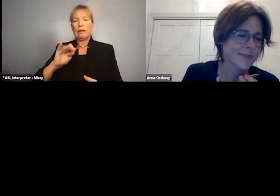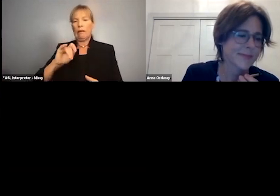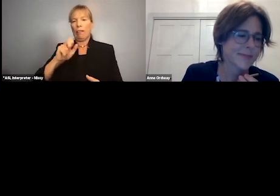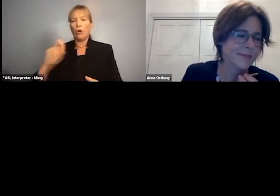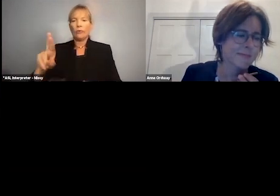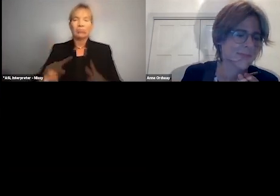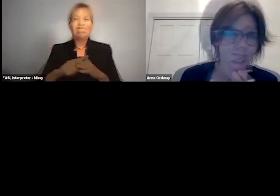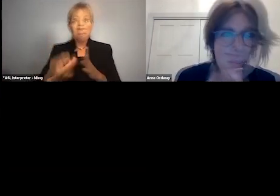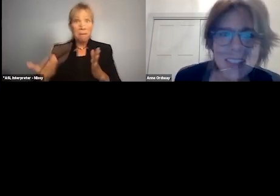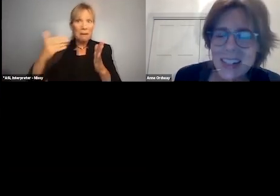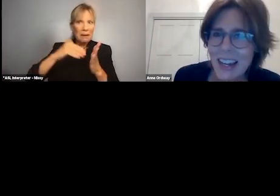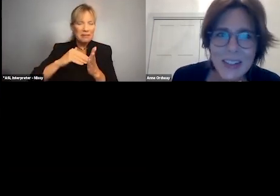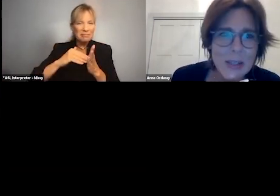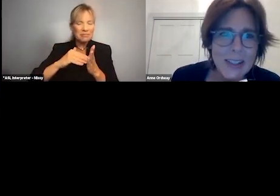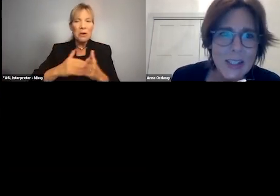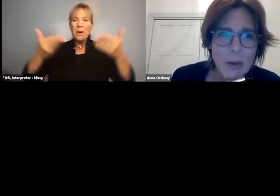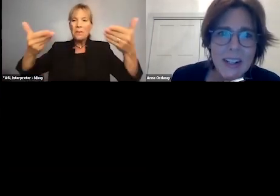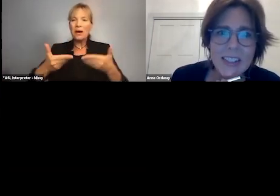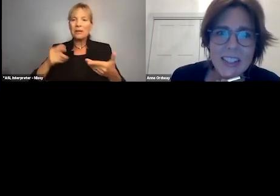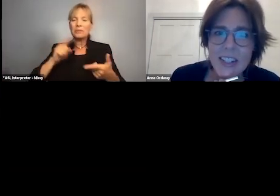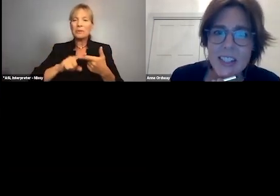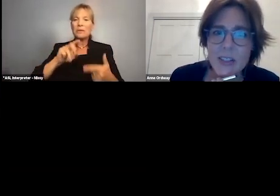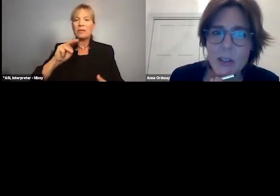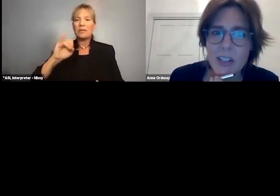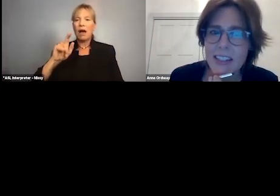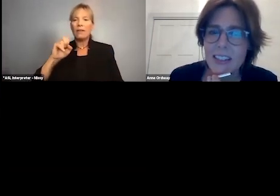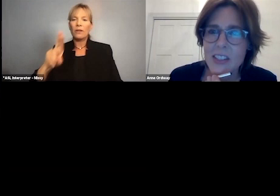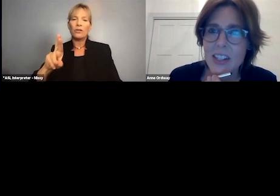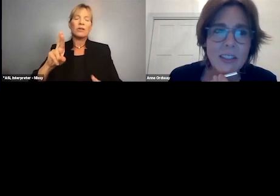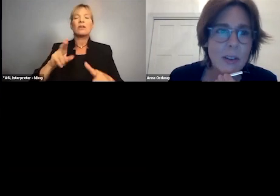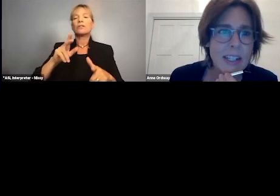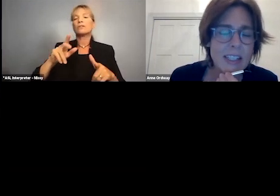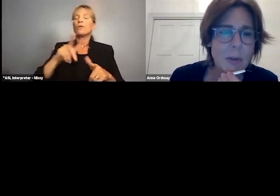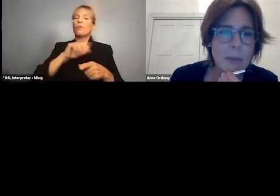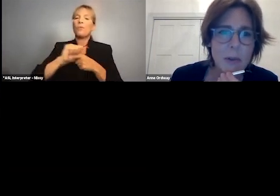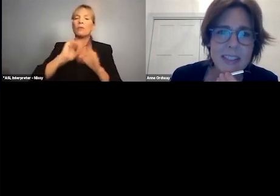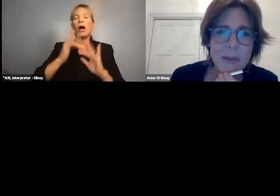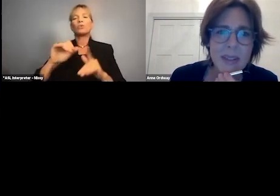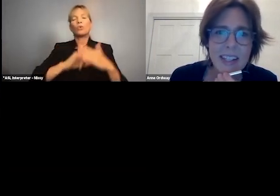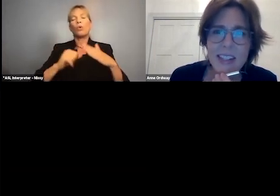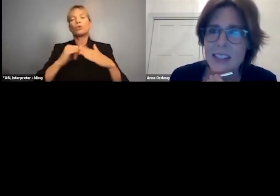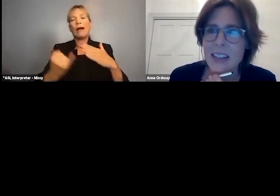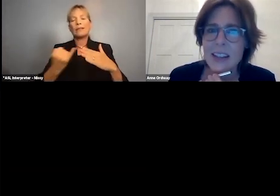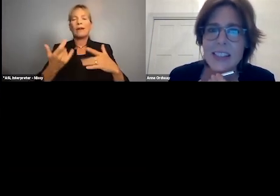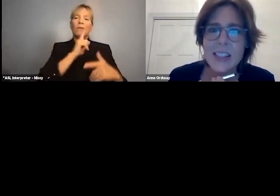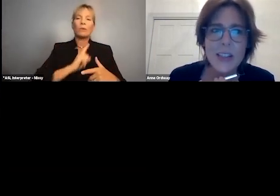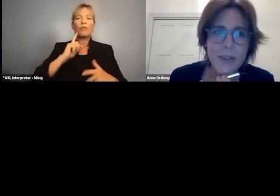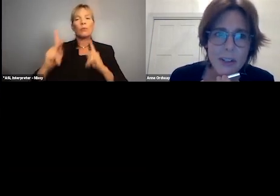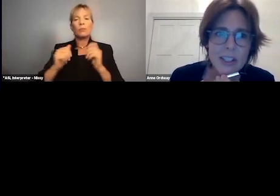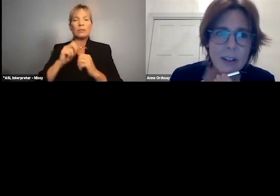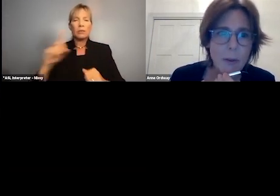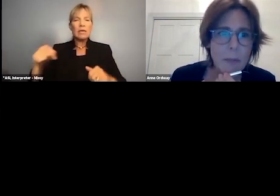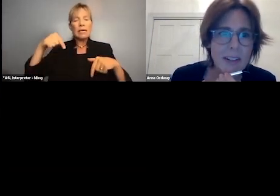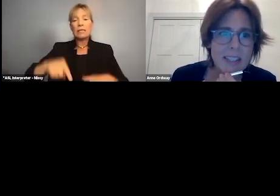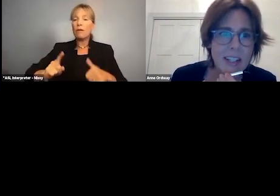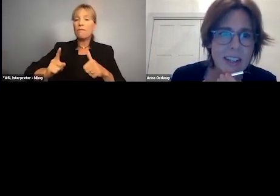ahead. Welcome to the NIDLR-sponsored webinar series on social isolation and loneliness for people with disabilities. This is